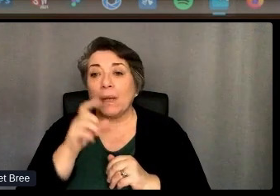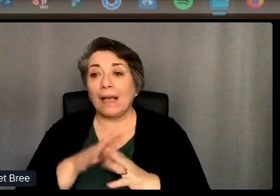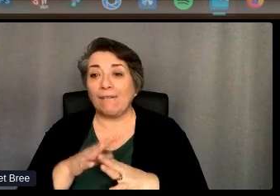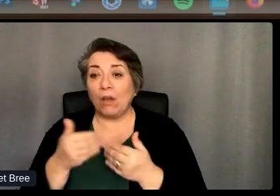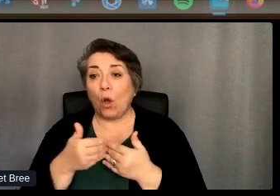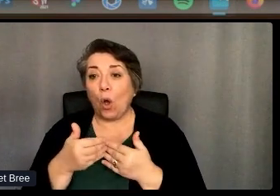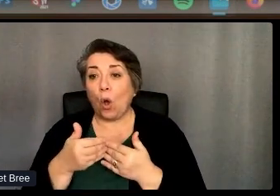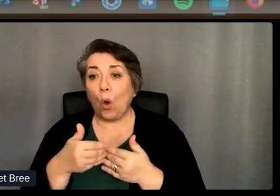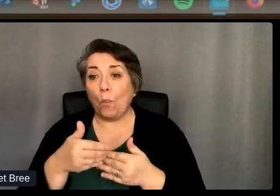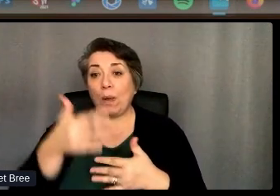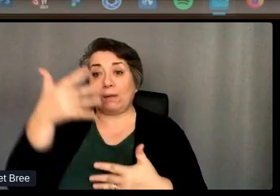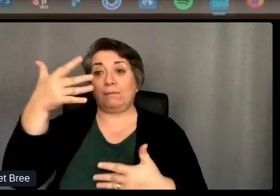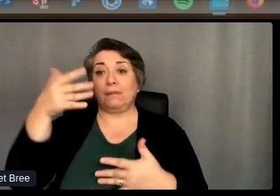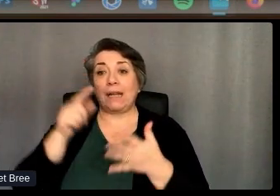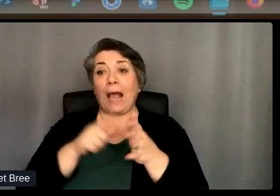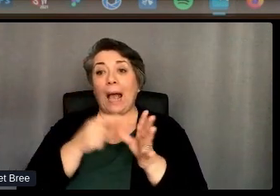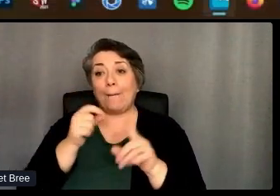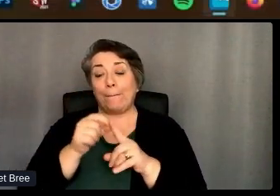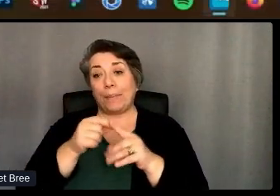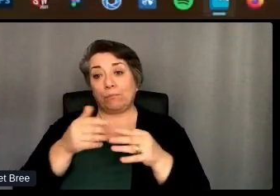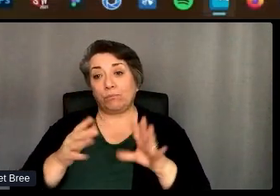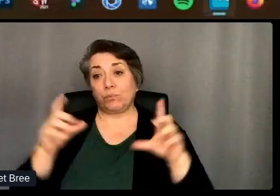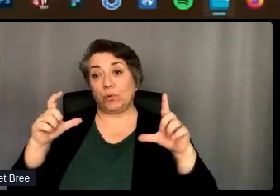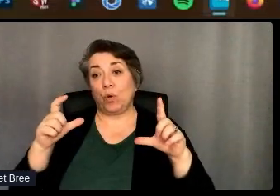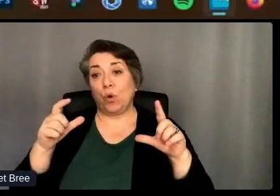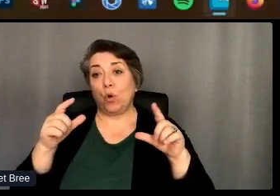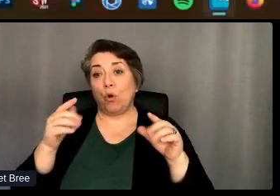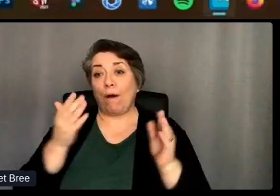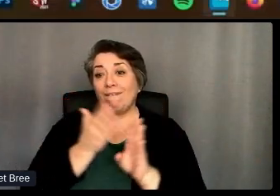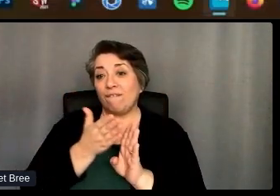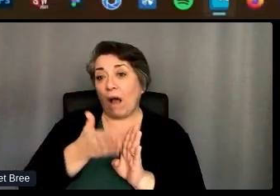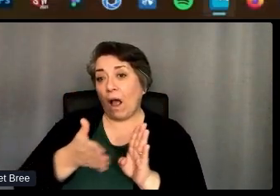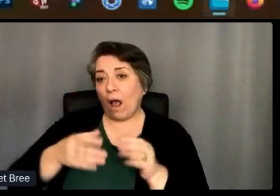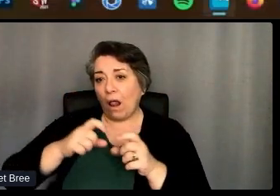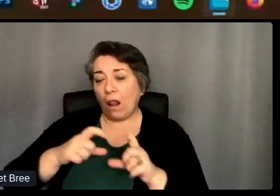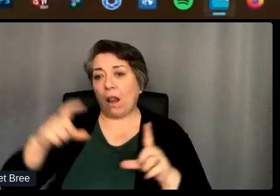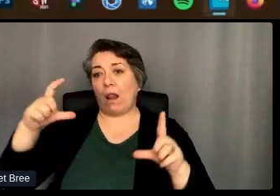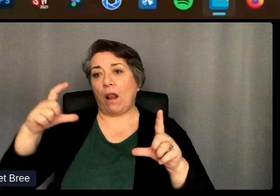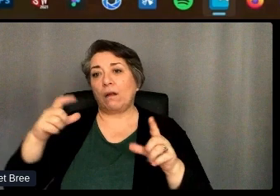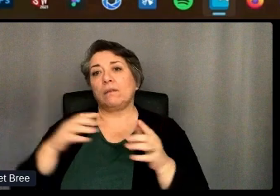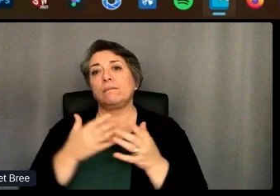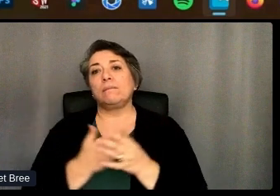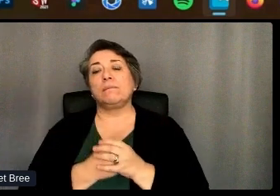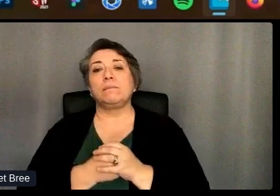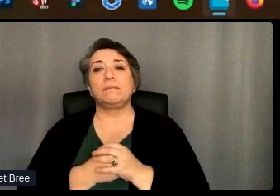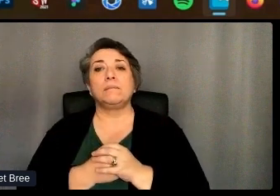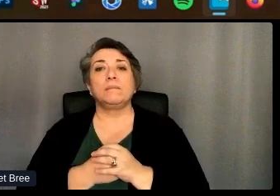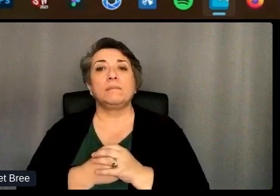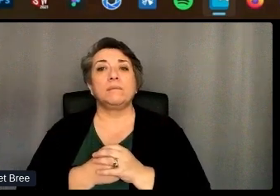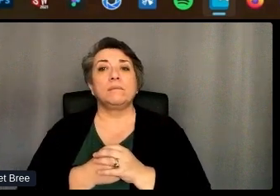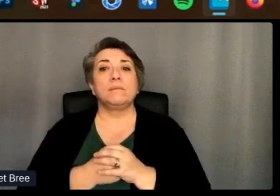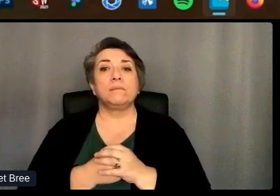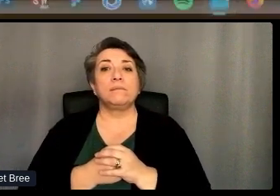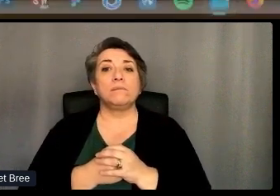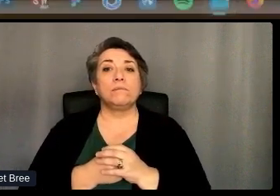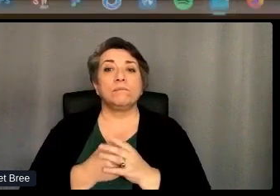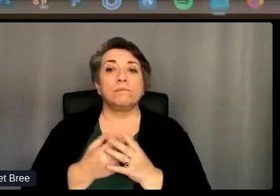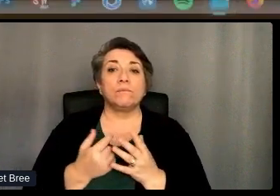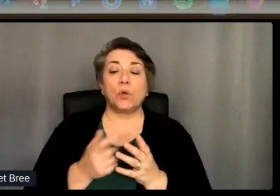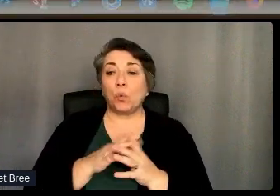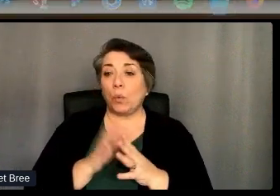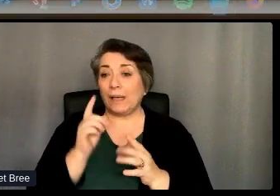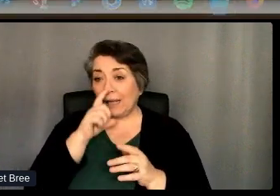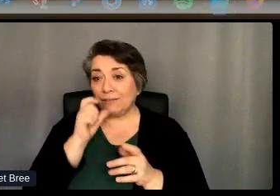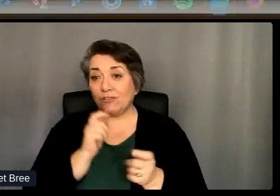file. we can also have it switch profiles. So the